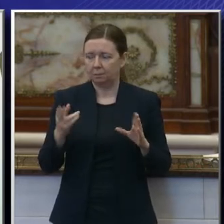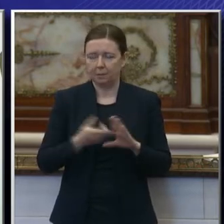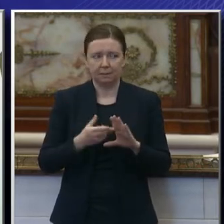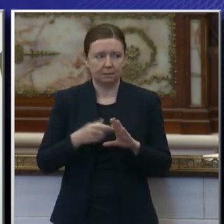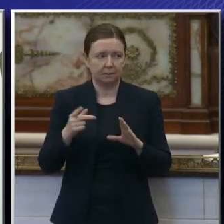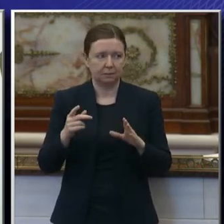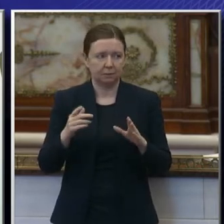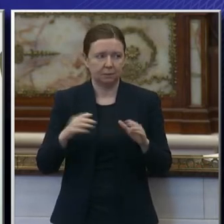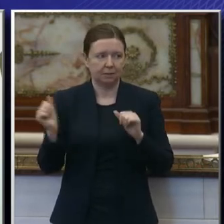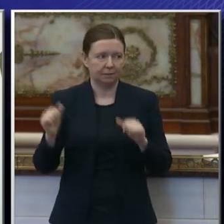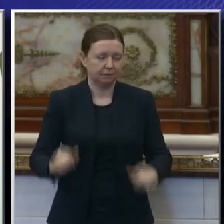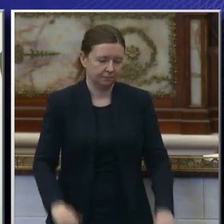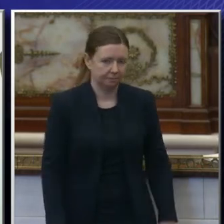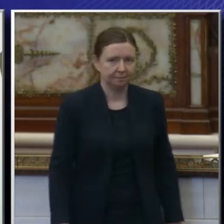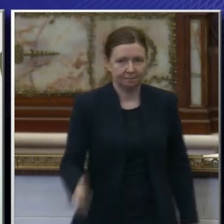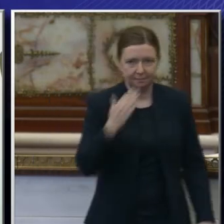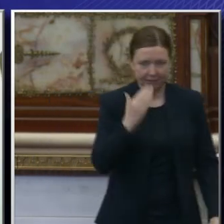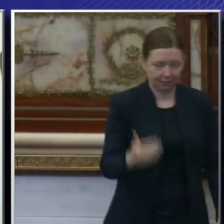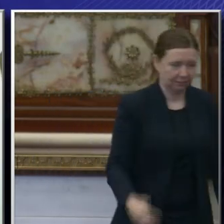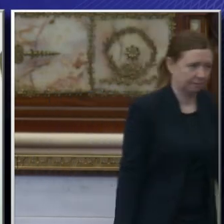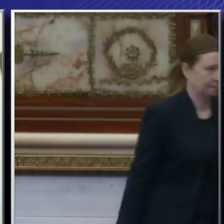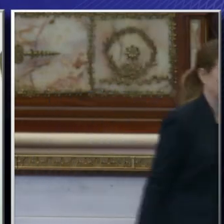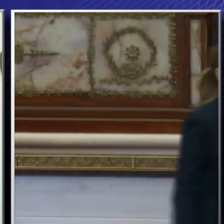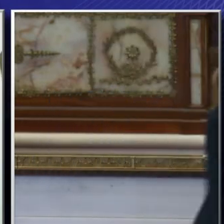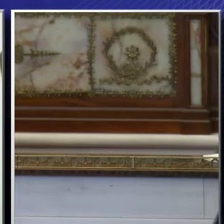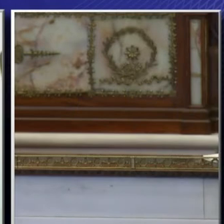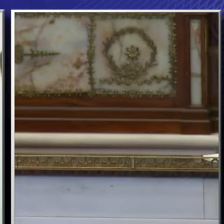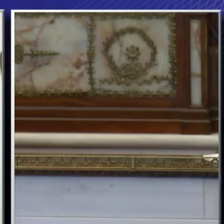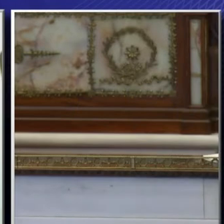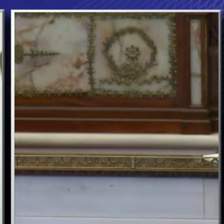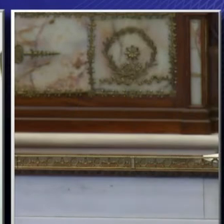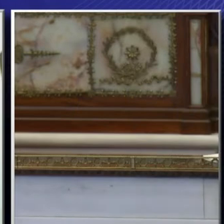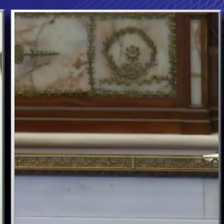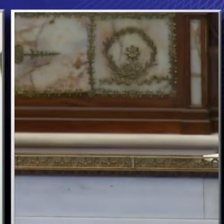hearing. Thank you. Thank you. Thank